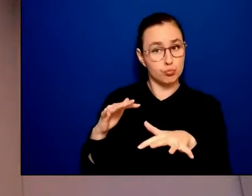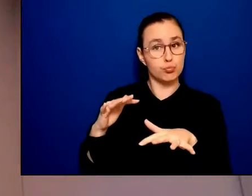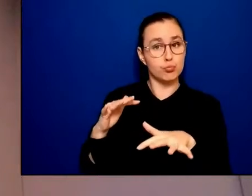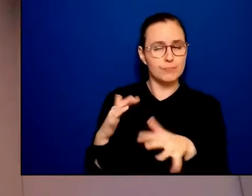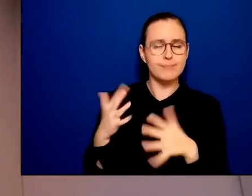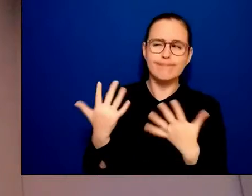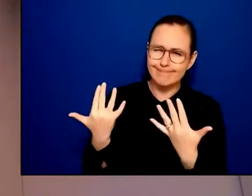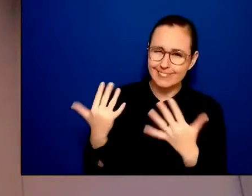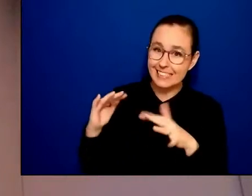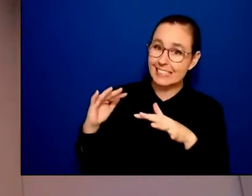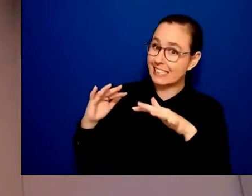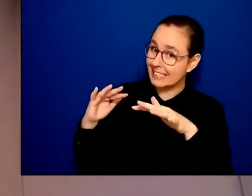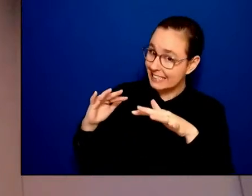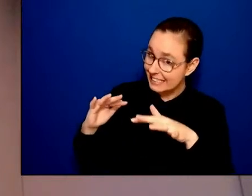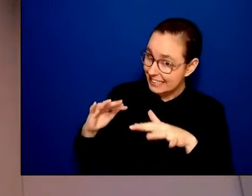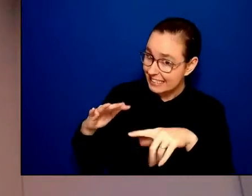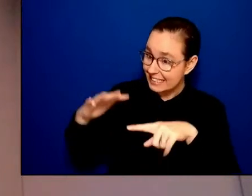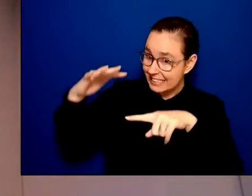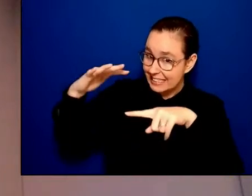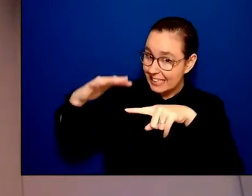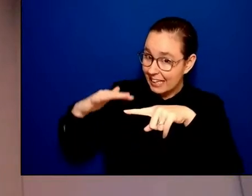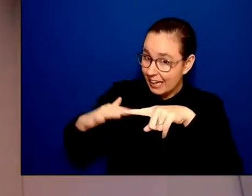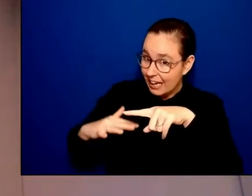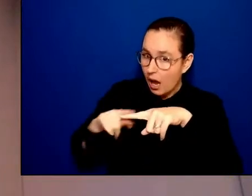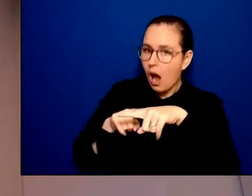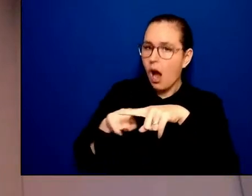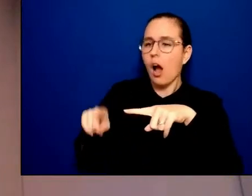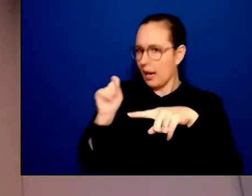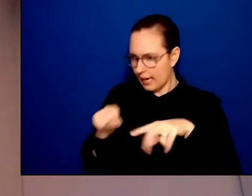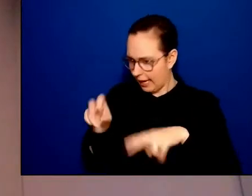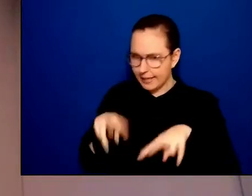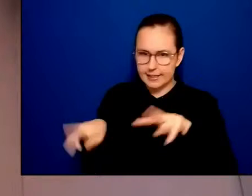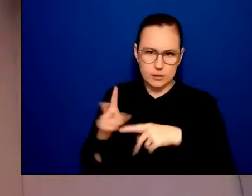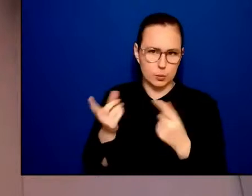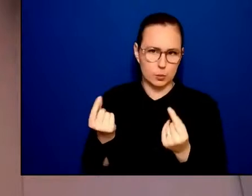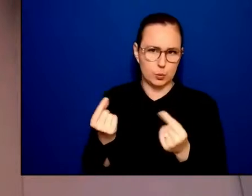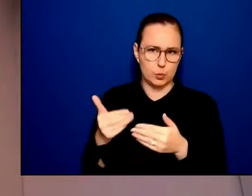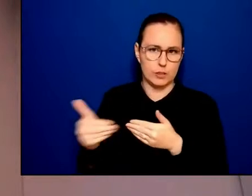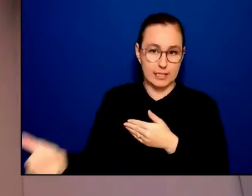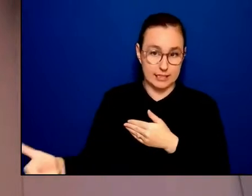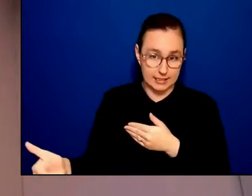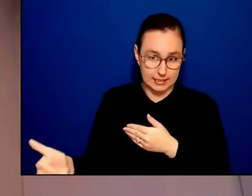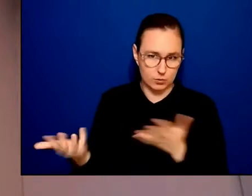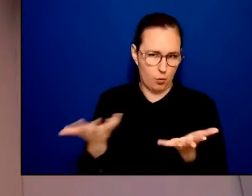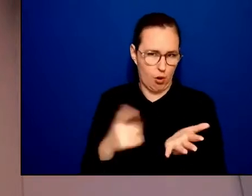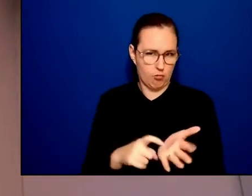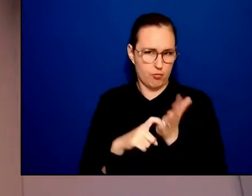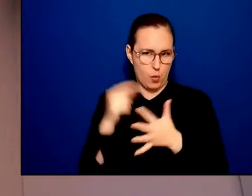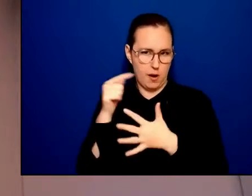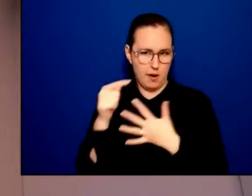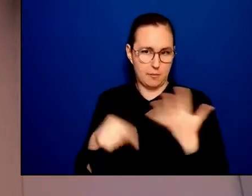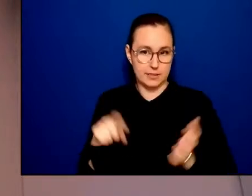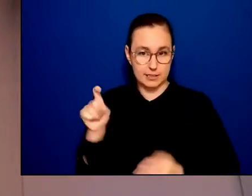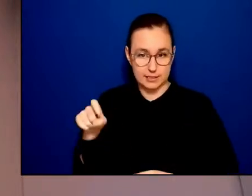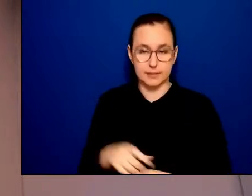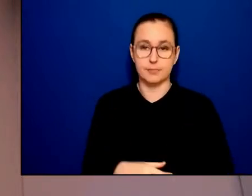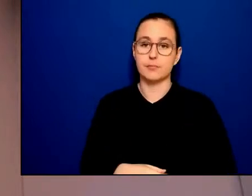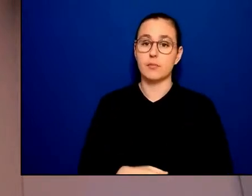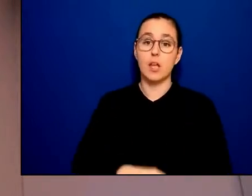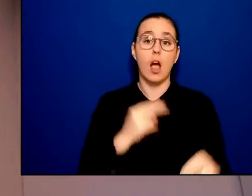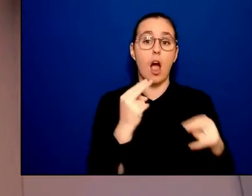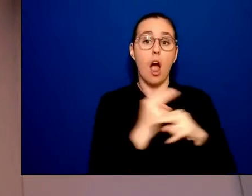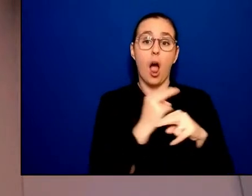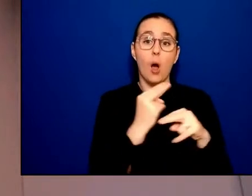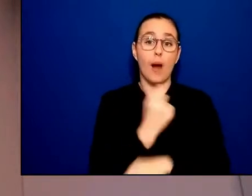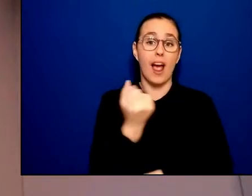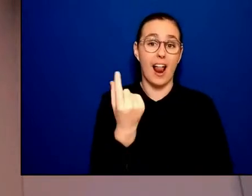next steps around reopening that portion of the corridor. Highway 11 remains closed in the Lower Mainland, both north and south of